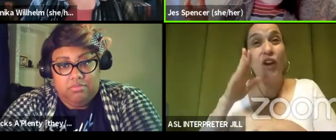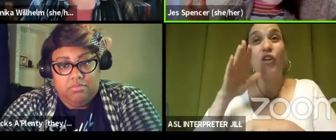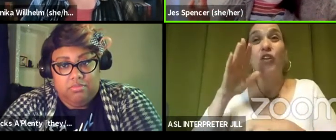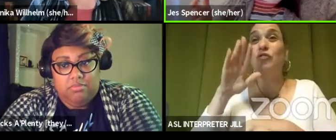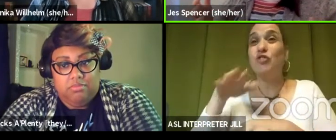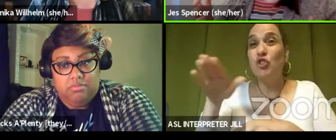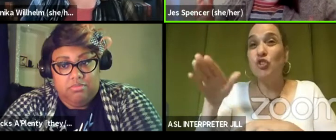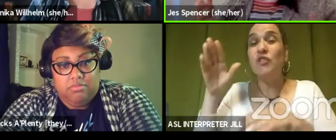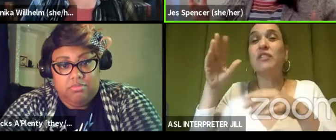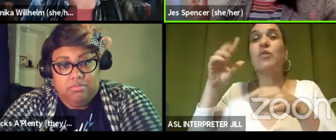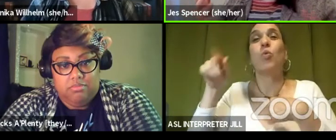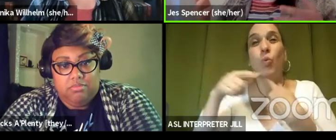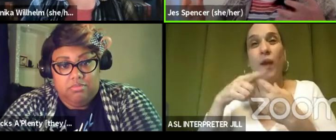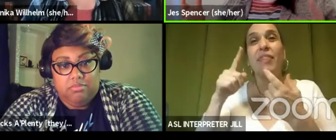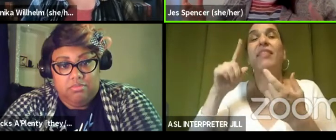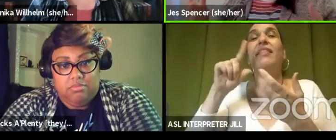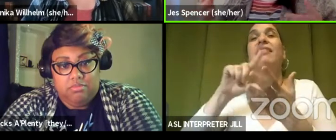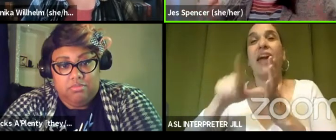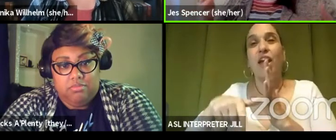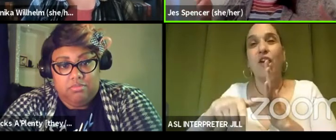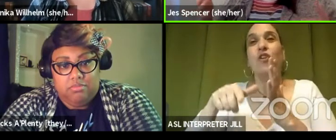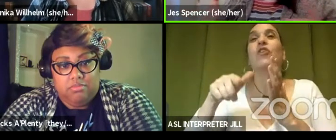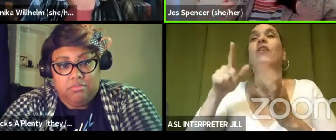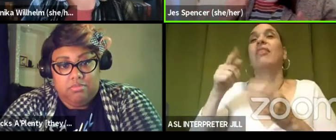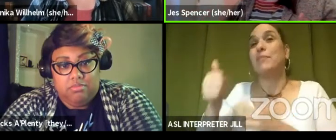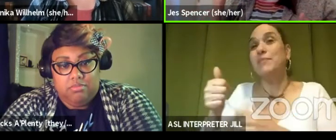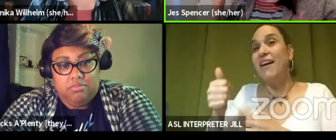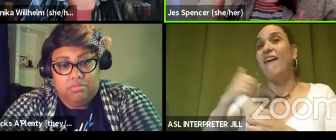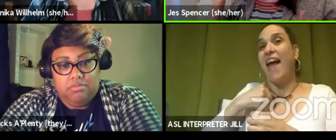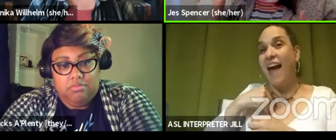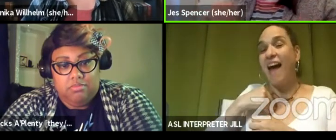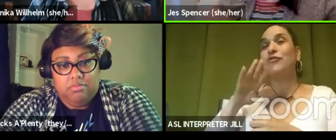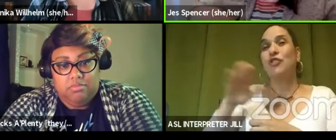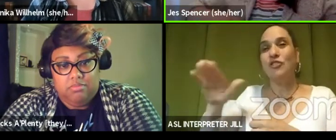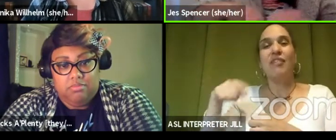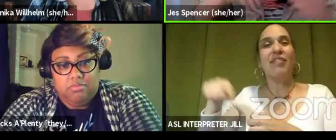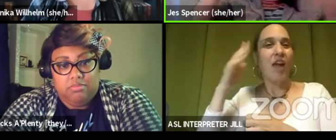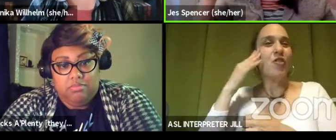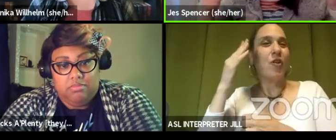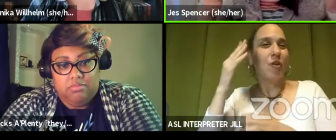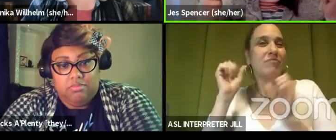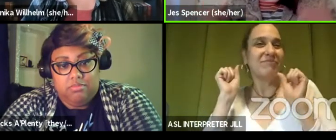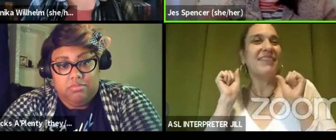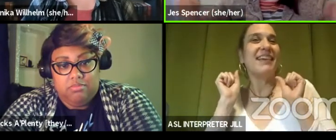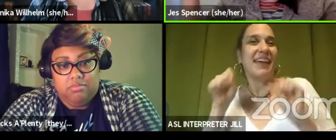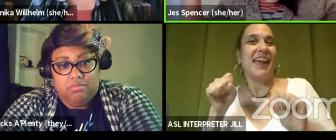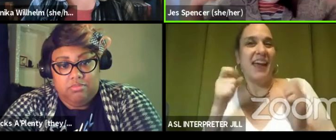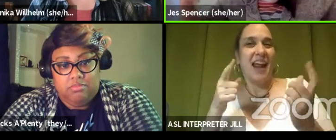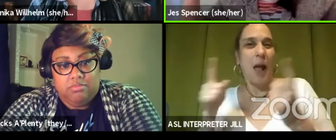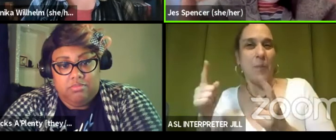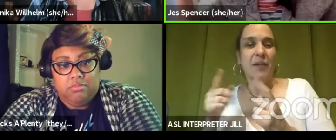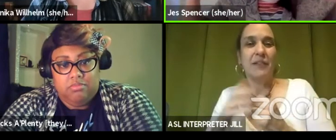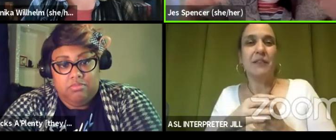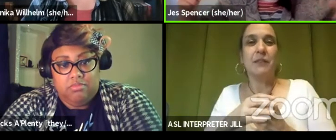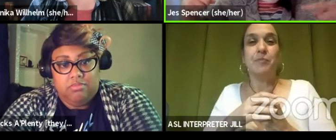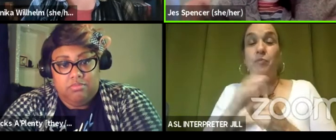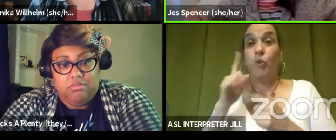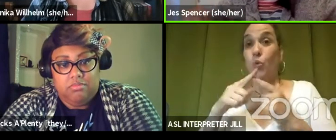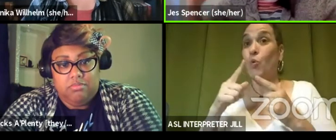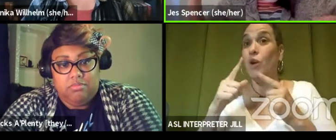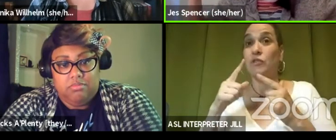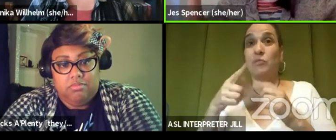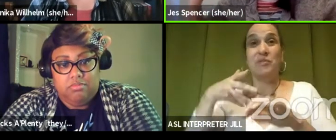them. Because what breaks my heart is that process when you hit this wall and you've been focusing on this, you've been in this culture